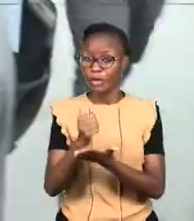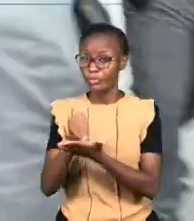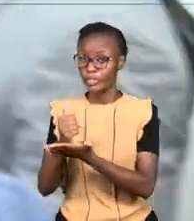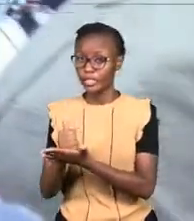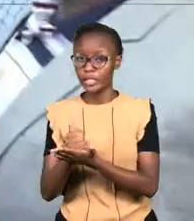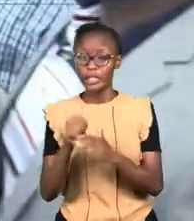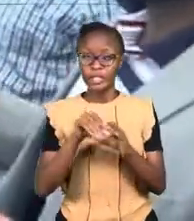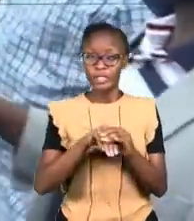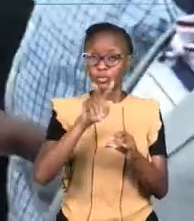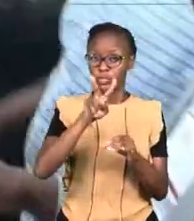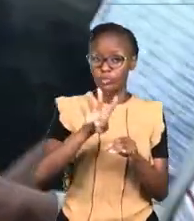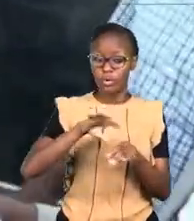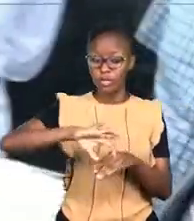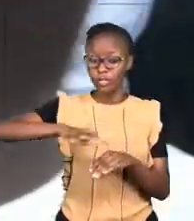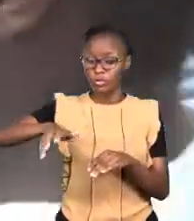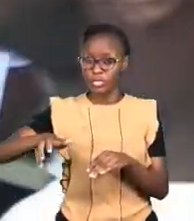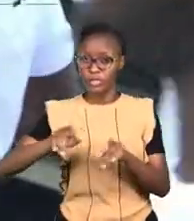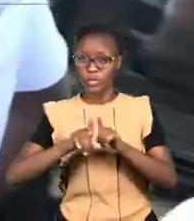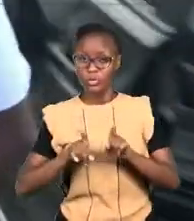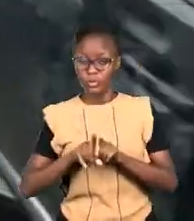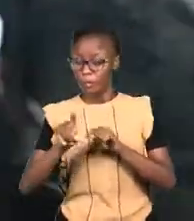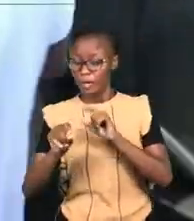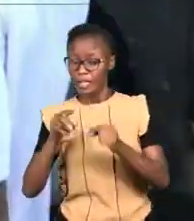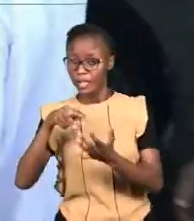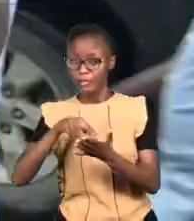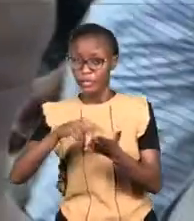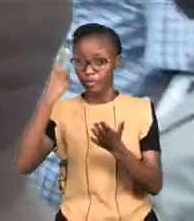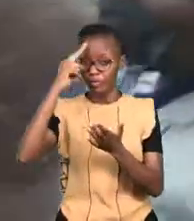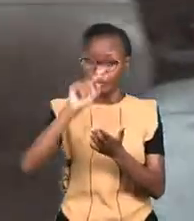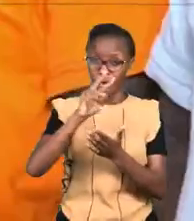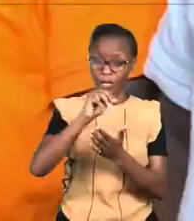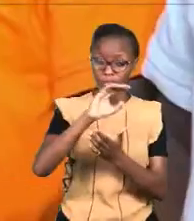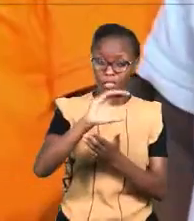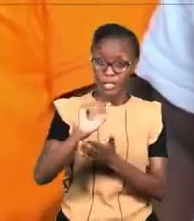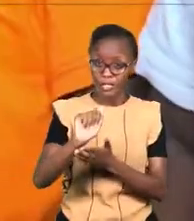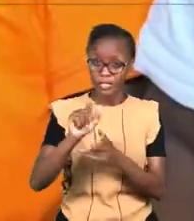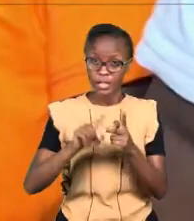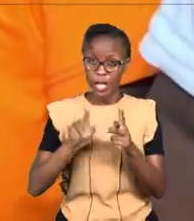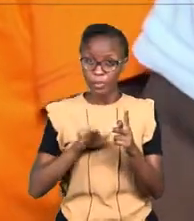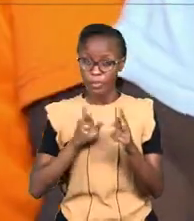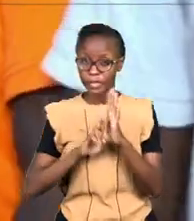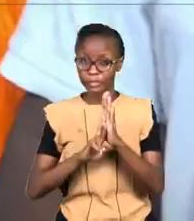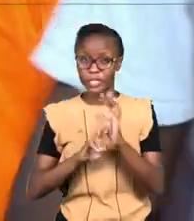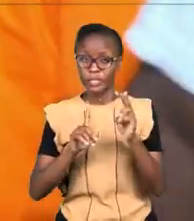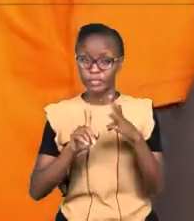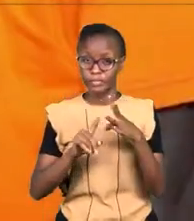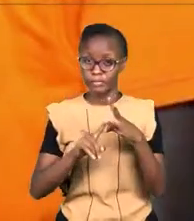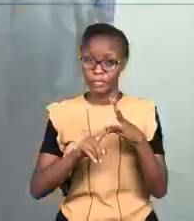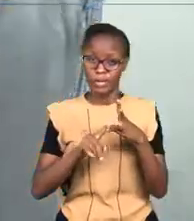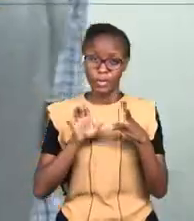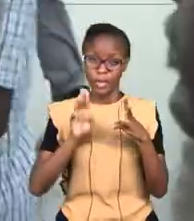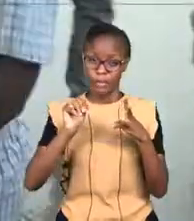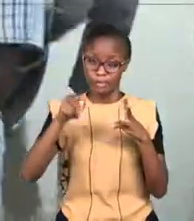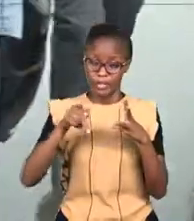in 24 counties and will field candidates for the position of Member of County Assembly, Women Representatives, Members of